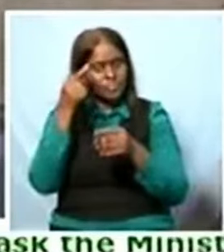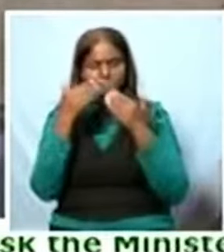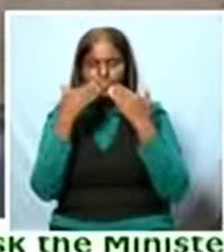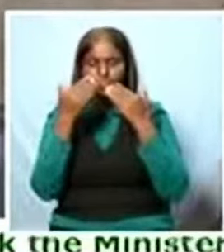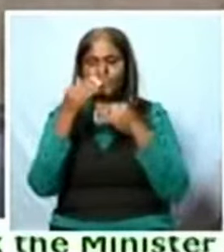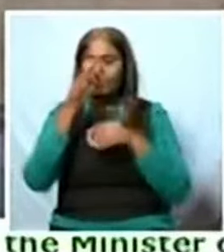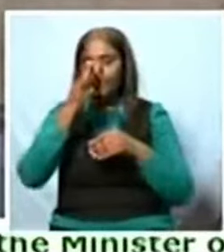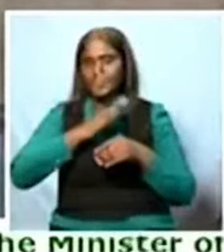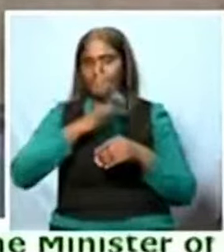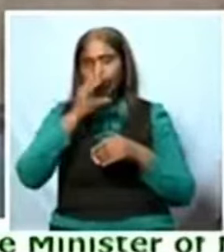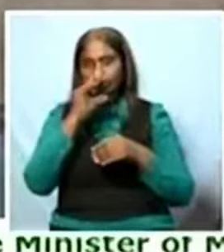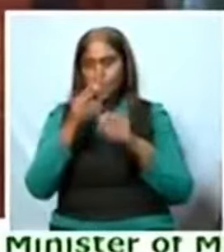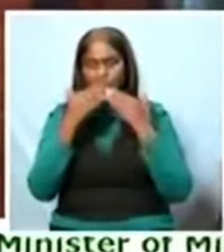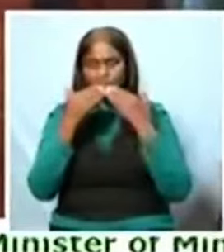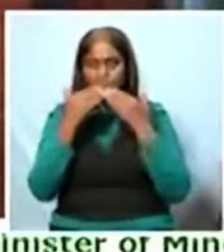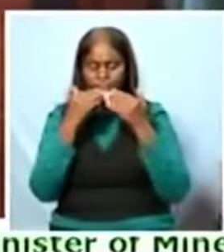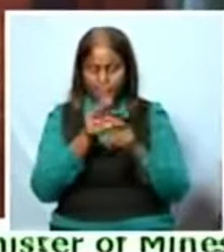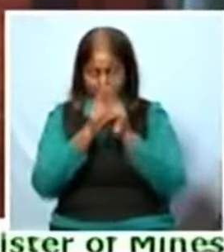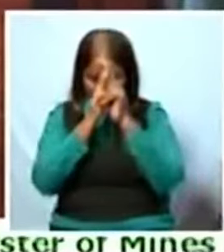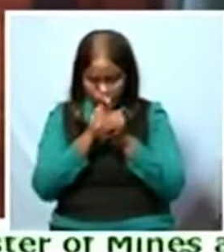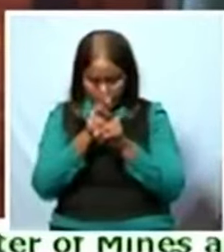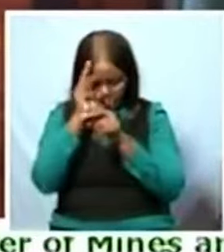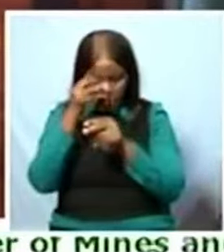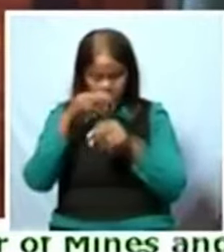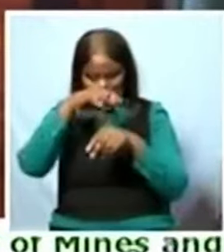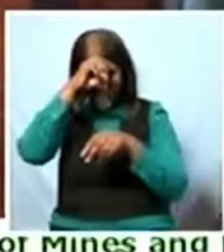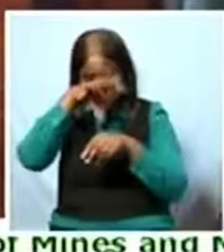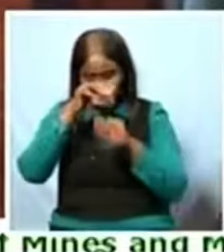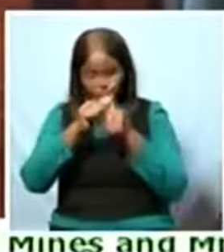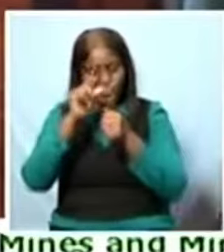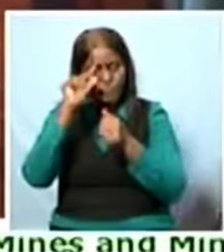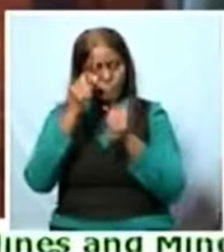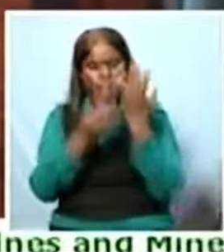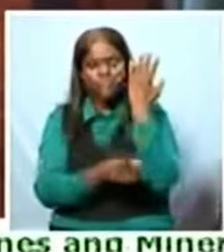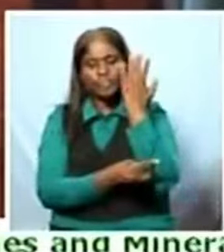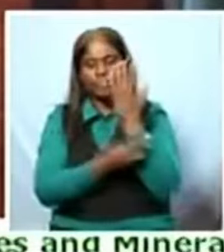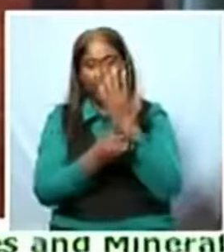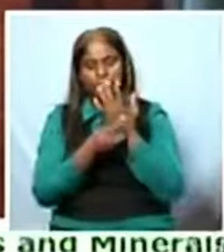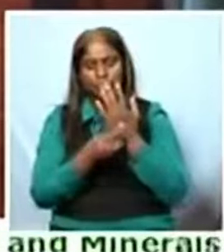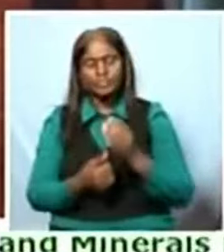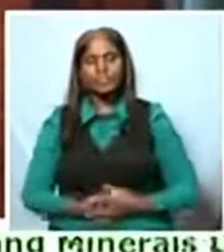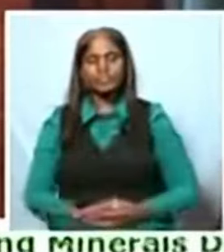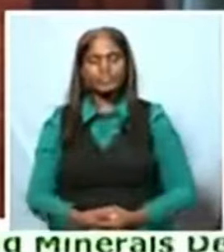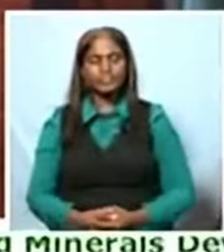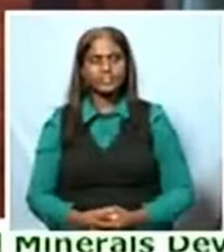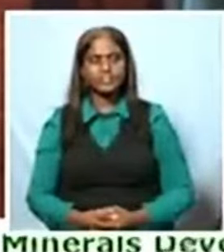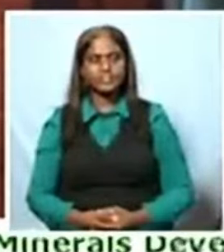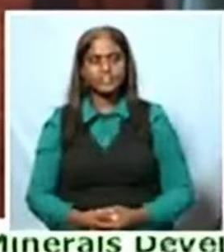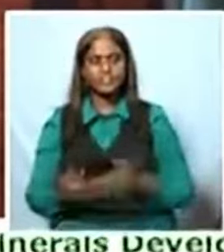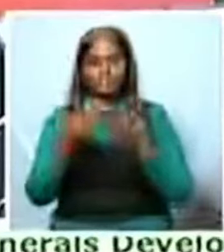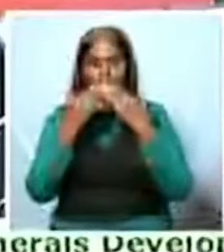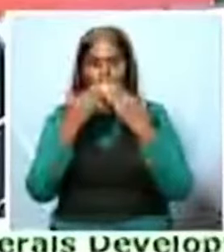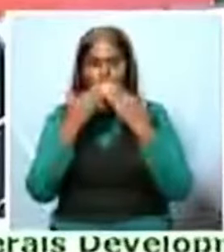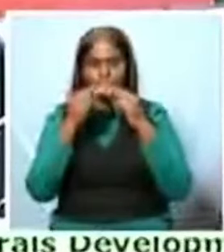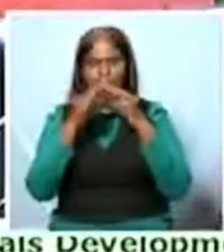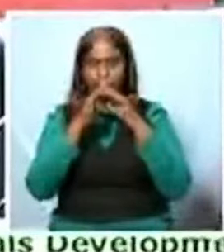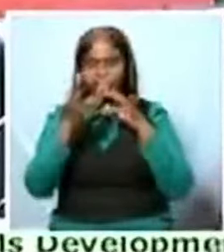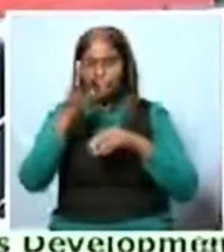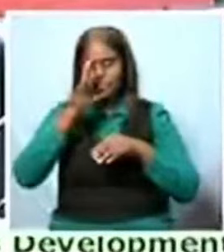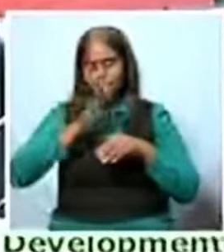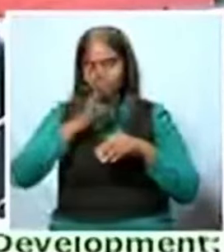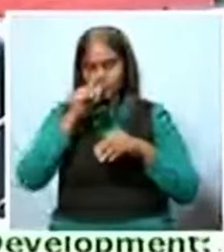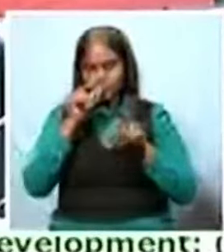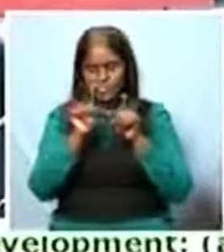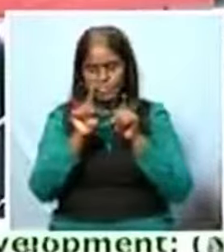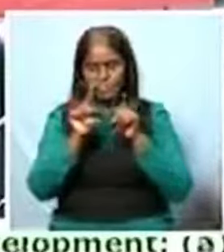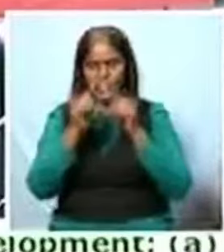you, Madam Speaker. Thank you. The Honorable Minister of Mines and Minerals Development. Thank you very much, Madam Speaker, and thank you,